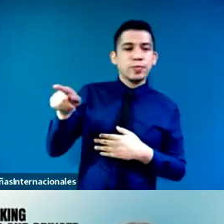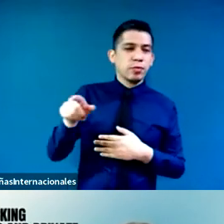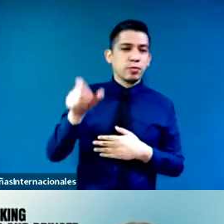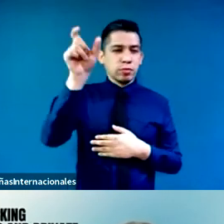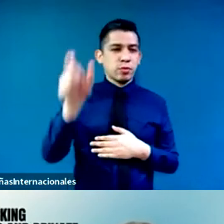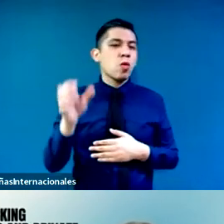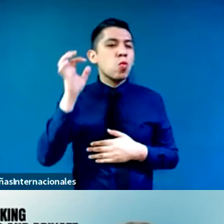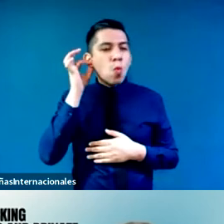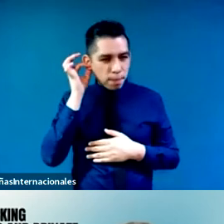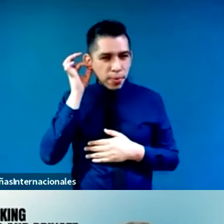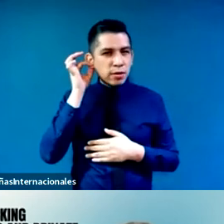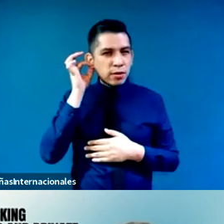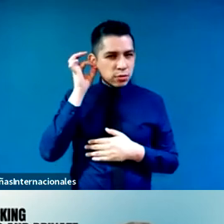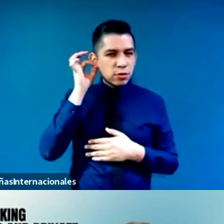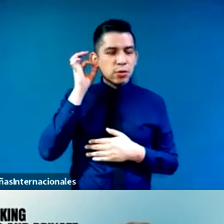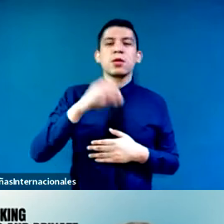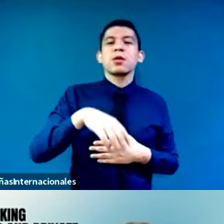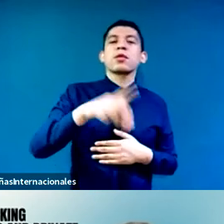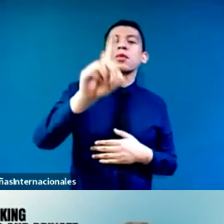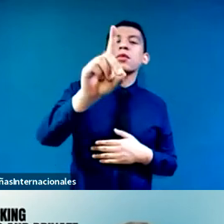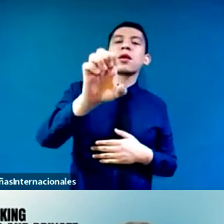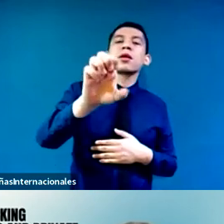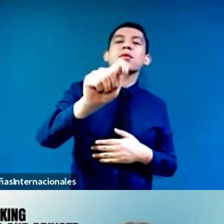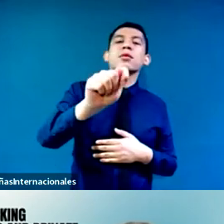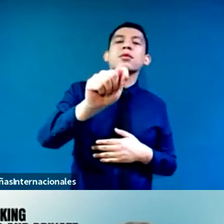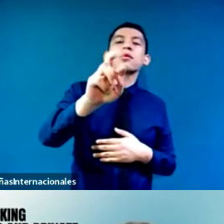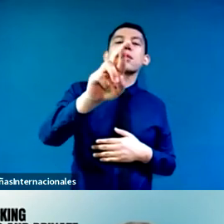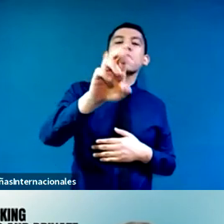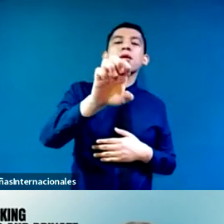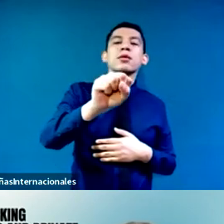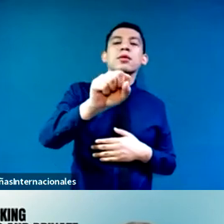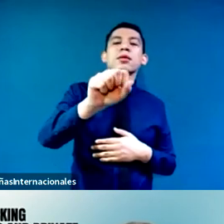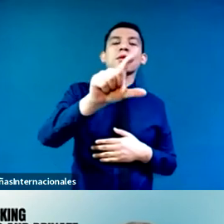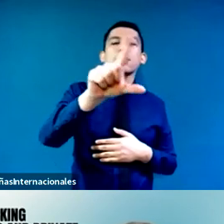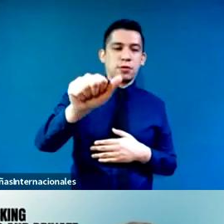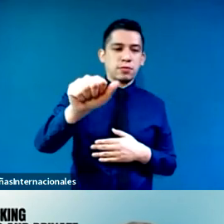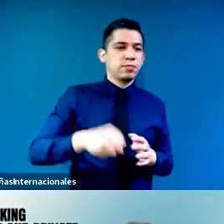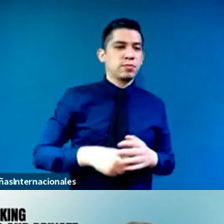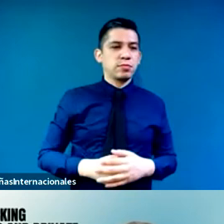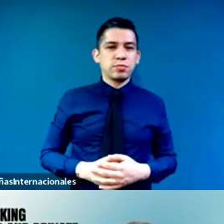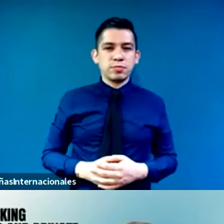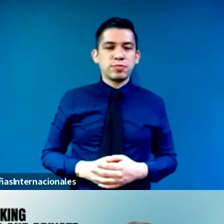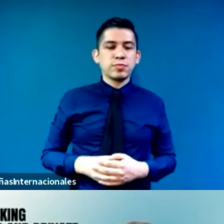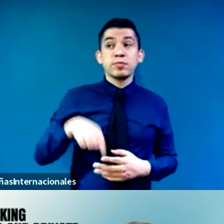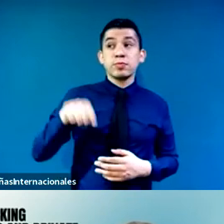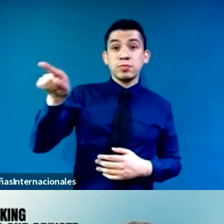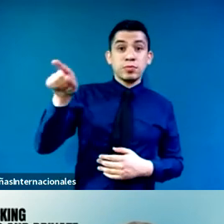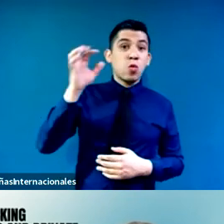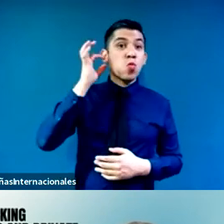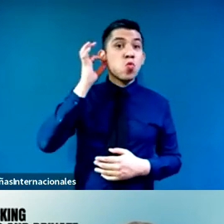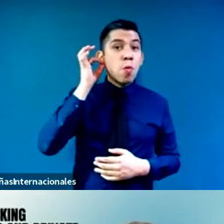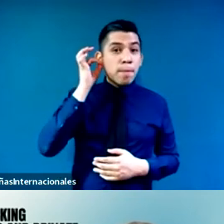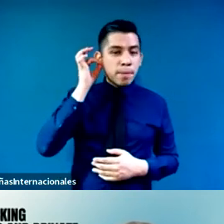of Community Women's Forum, a federation of grassroots women who manage and operate savings and